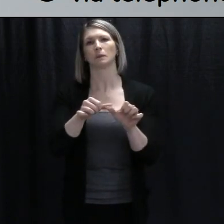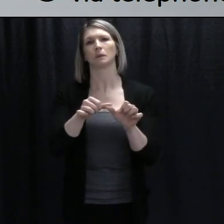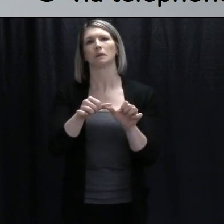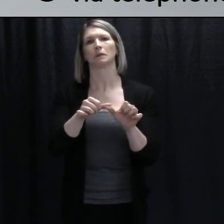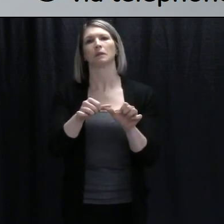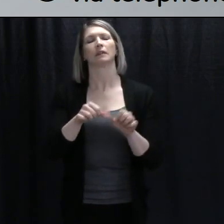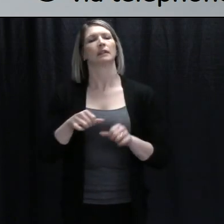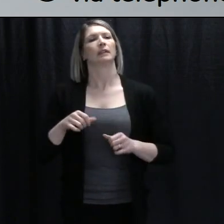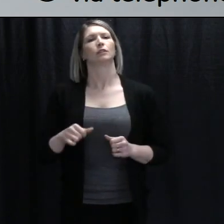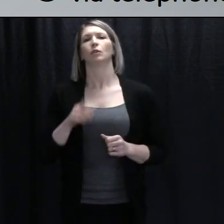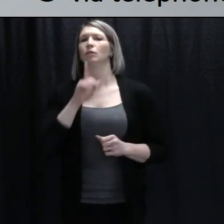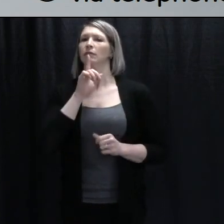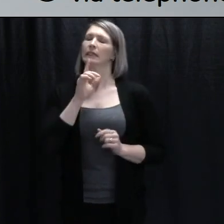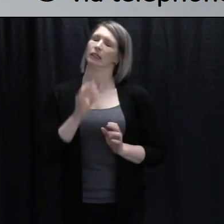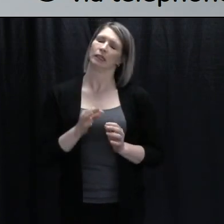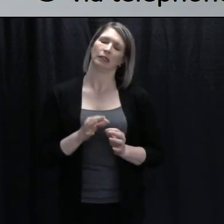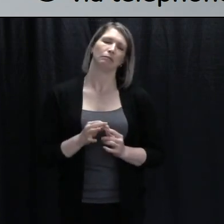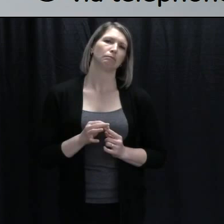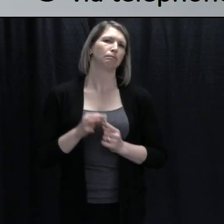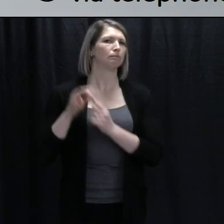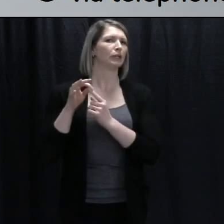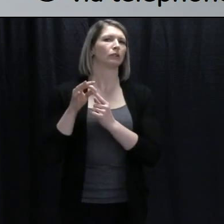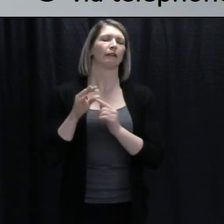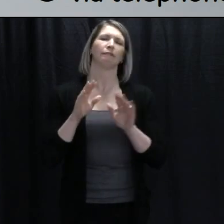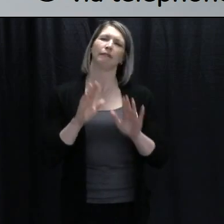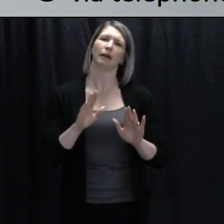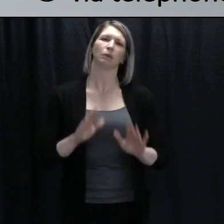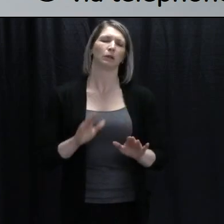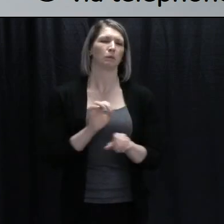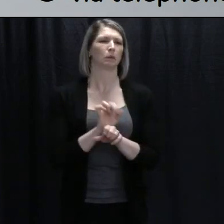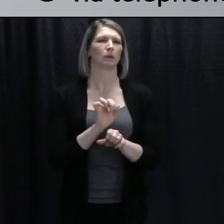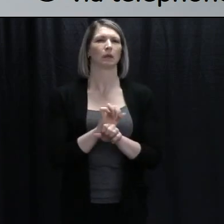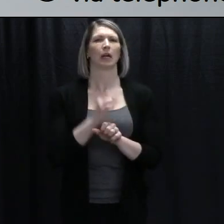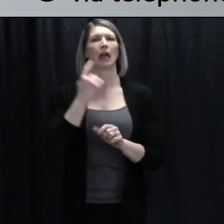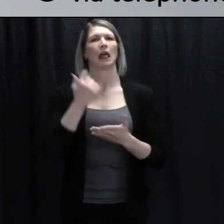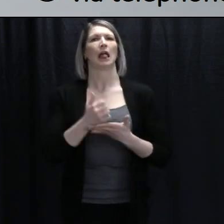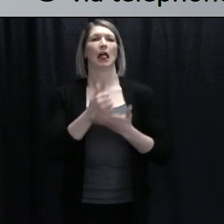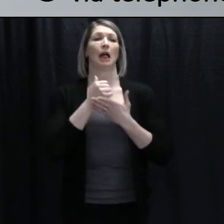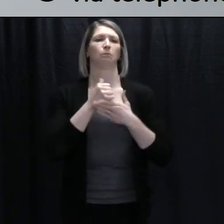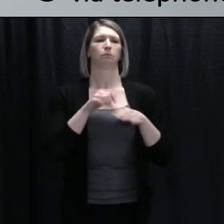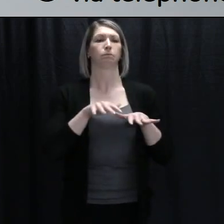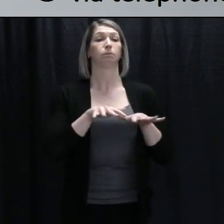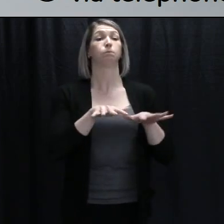is exceptionally important work in the control of COVID-19 spread.